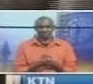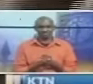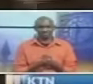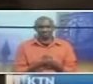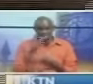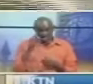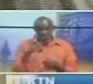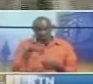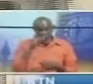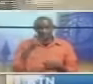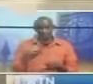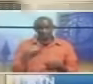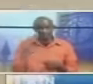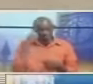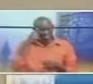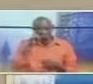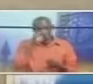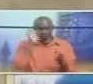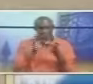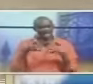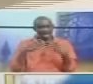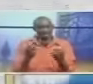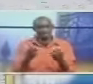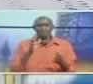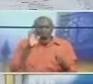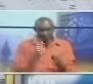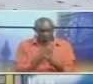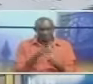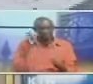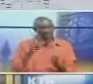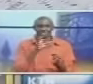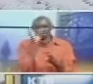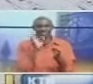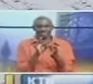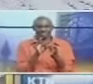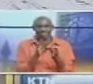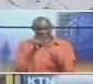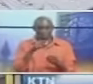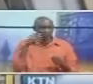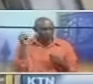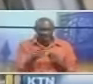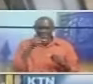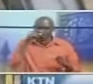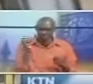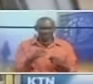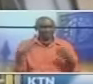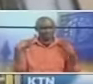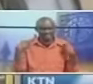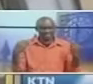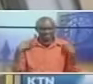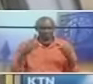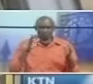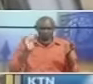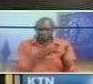For a parade to be considered perfect, the music must also be perfect. It takes months of practice for the military